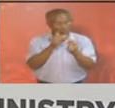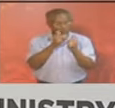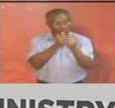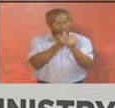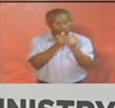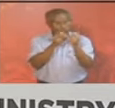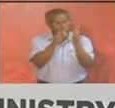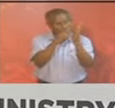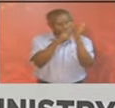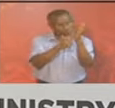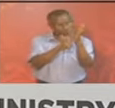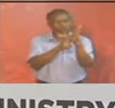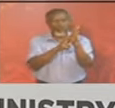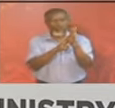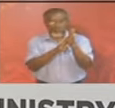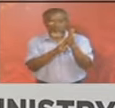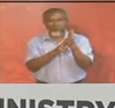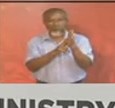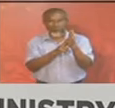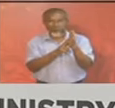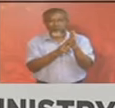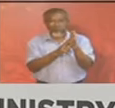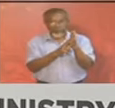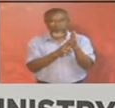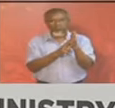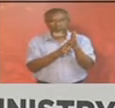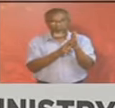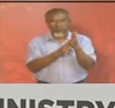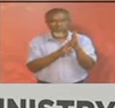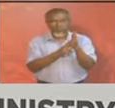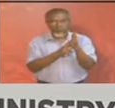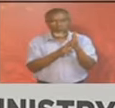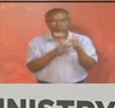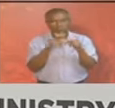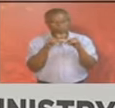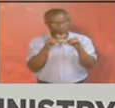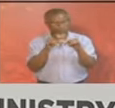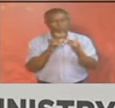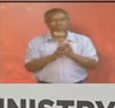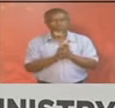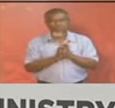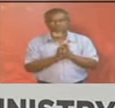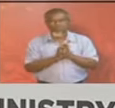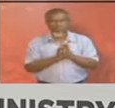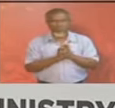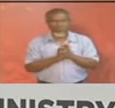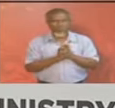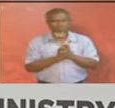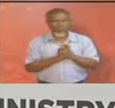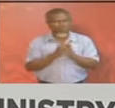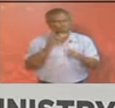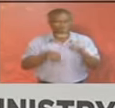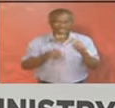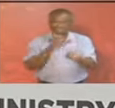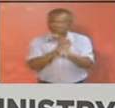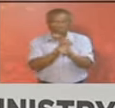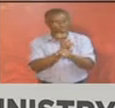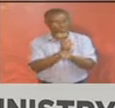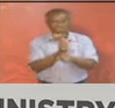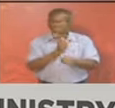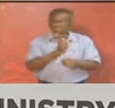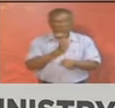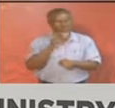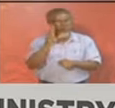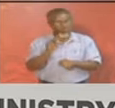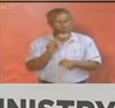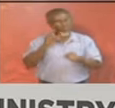lead to the successful containment of the virus. None of us can do this alone. So let's keep it simple